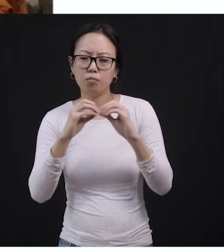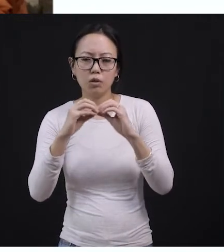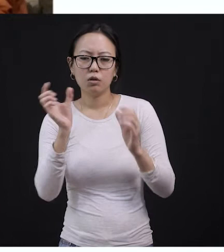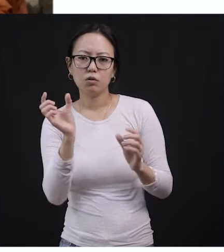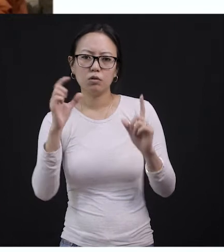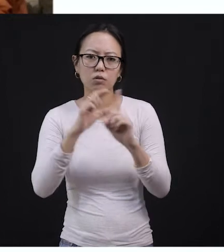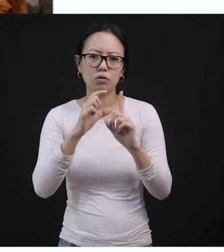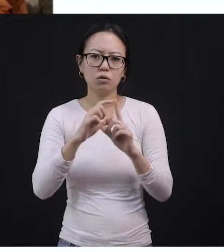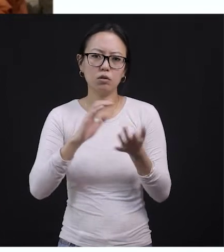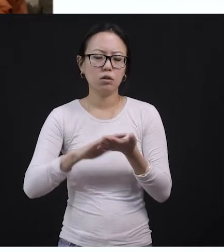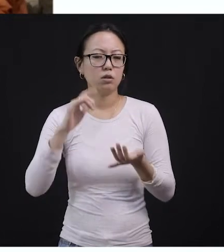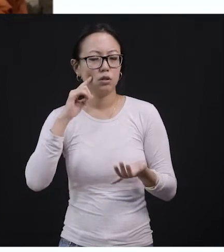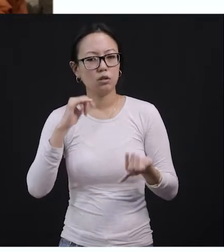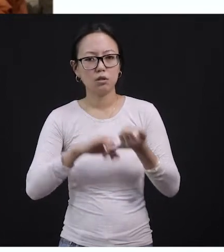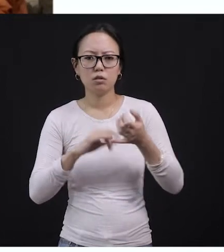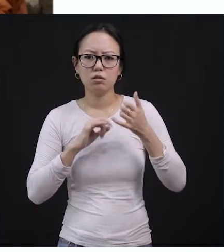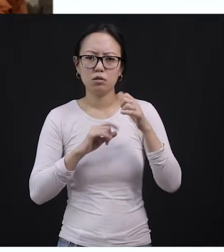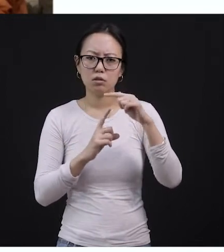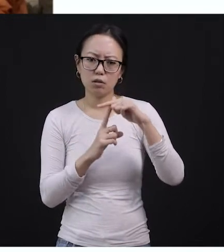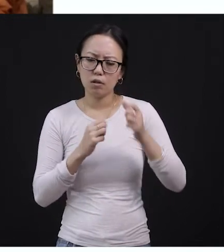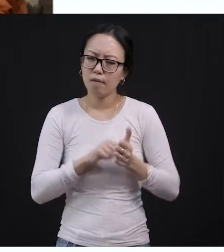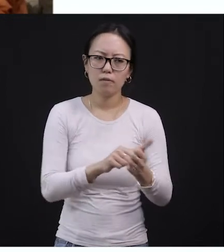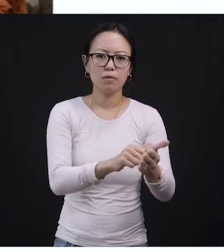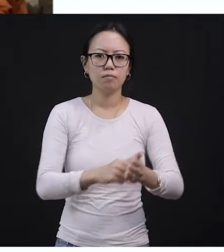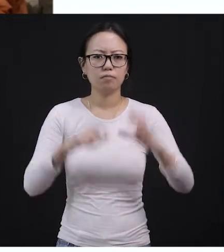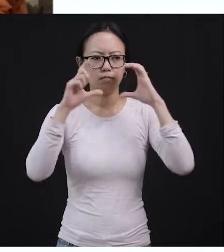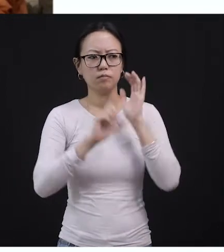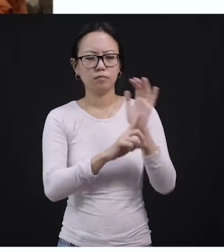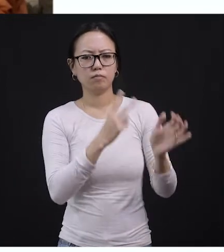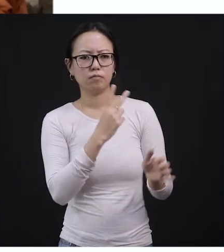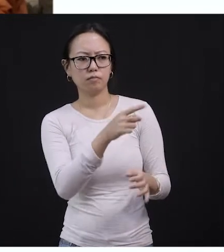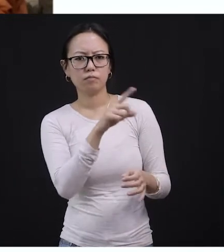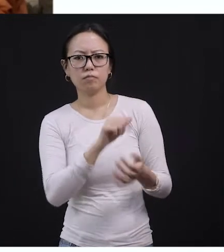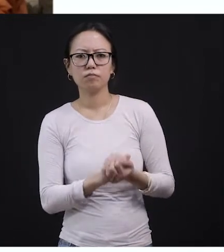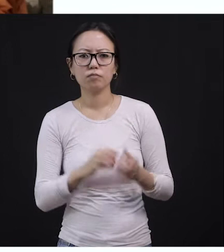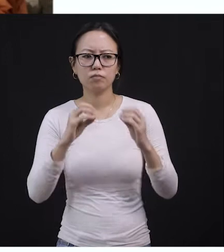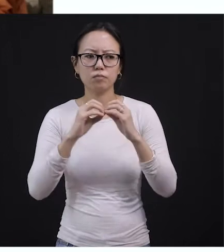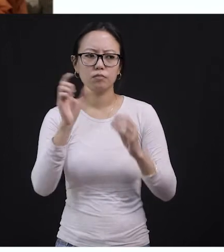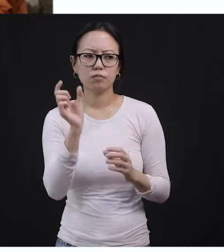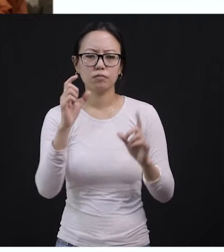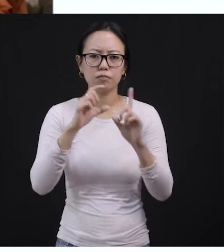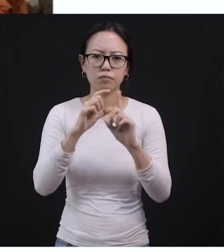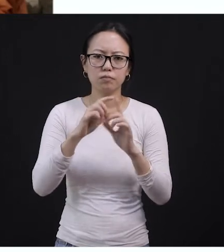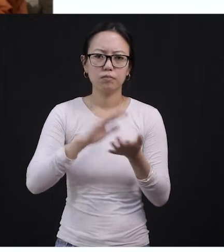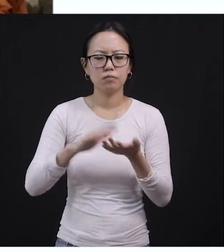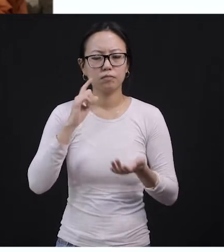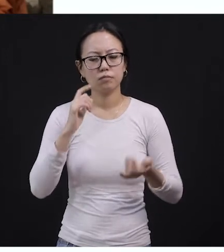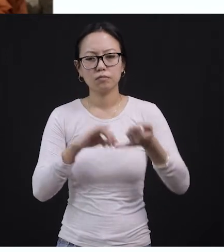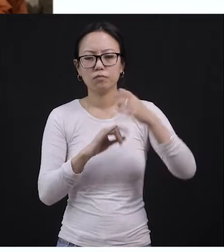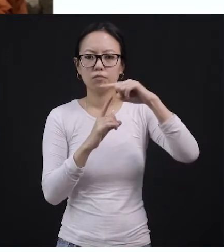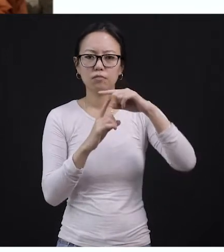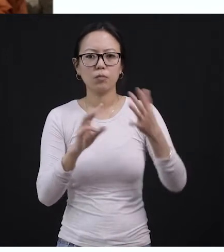And Buddhism started from him, and these are the Buddhist monks. Okay, now